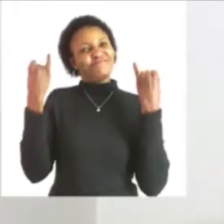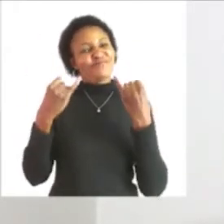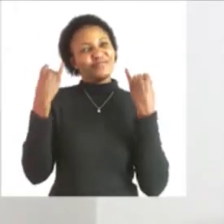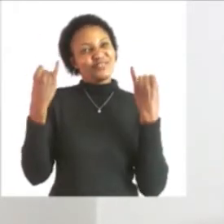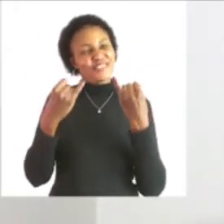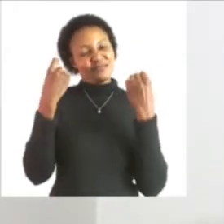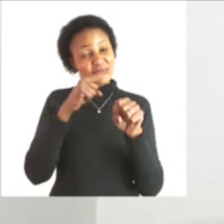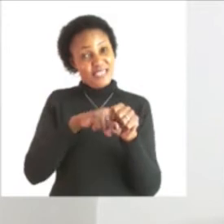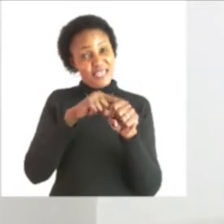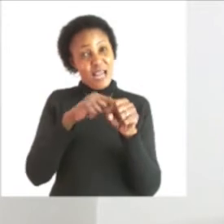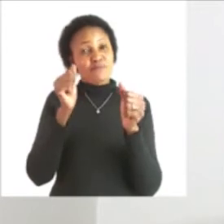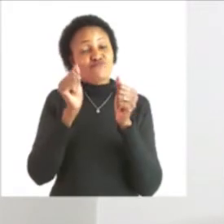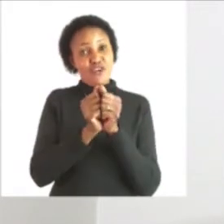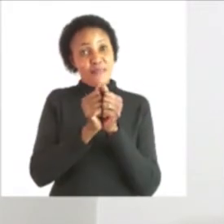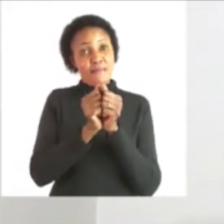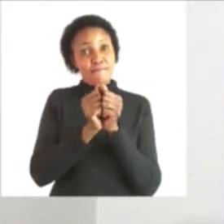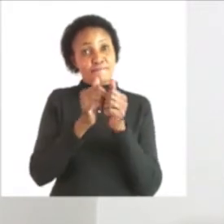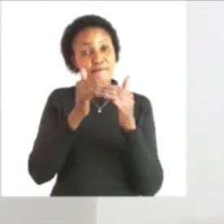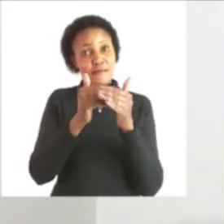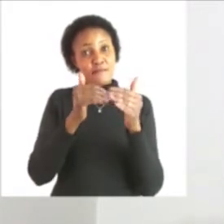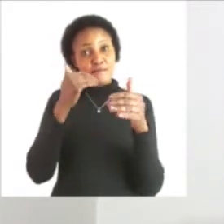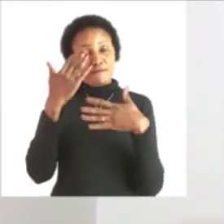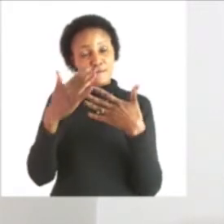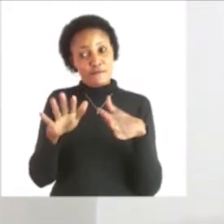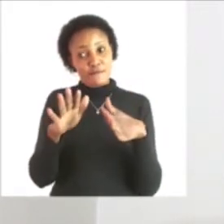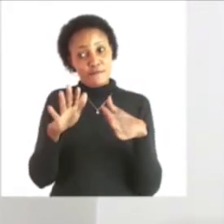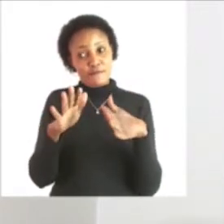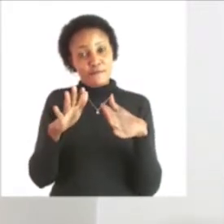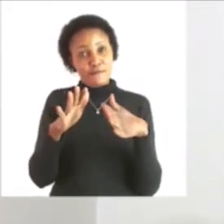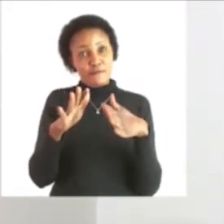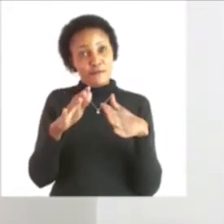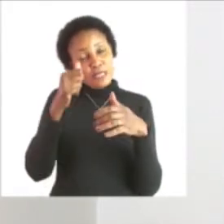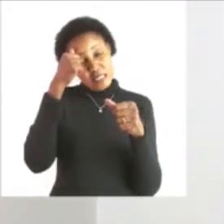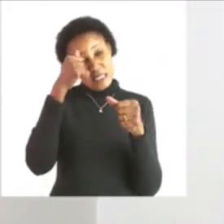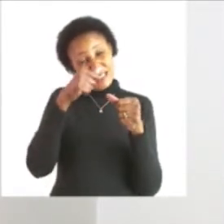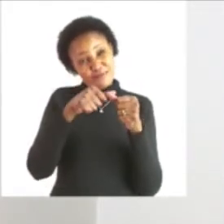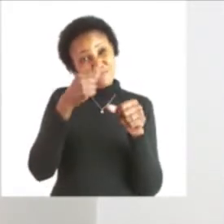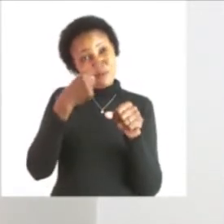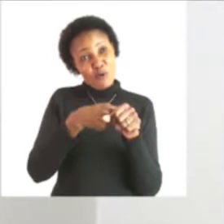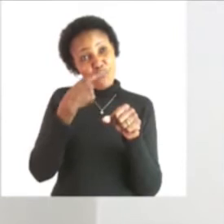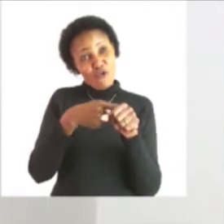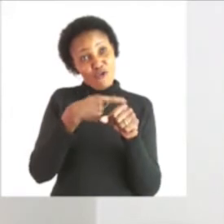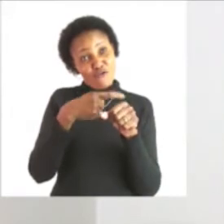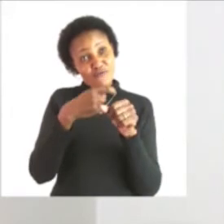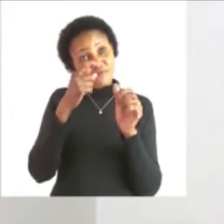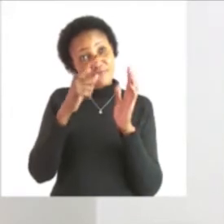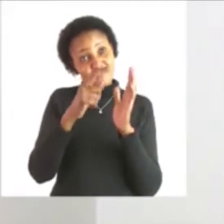today. But before we end it off, I want us to remember always